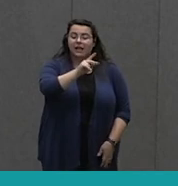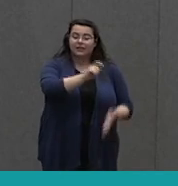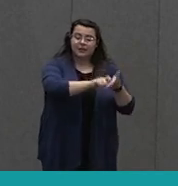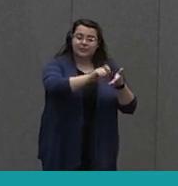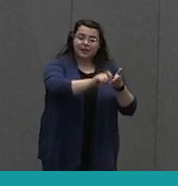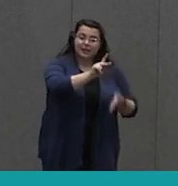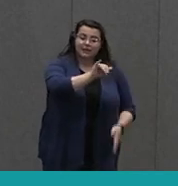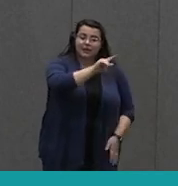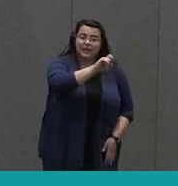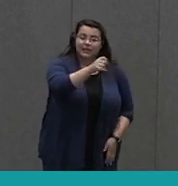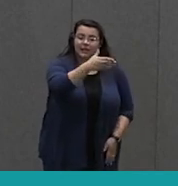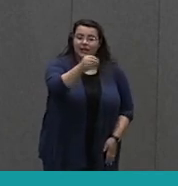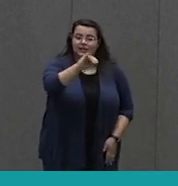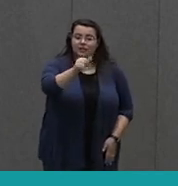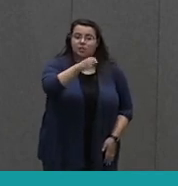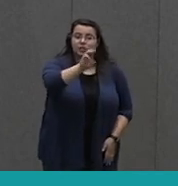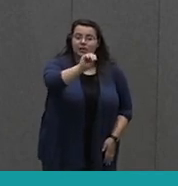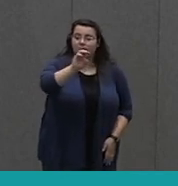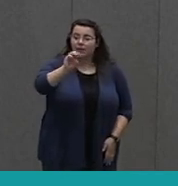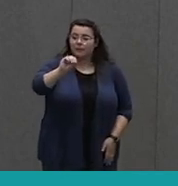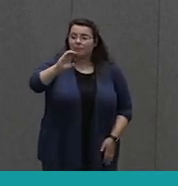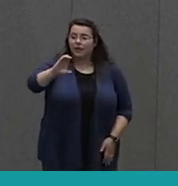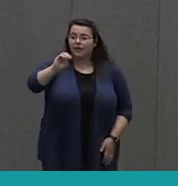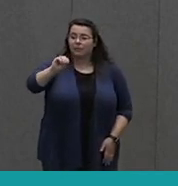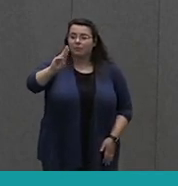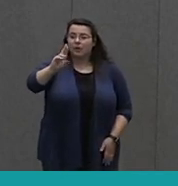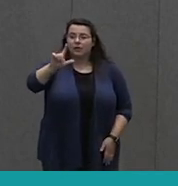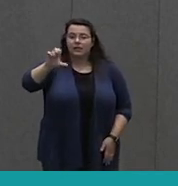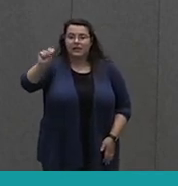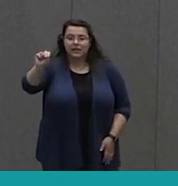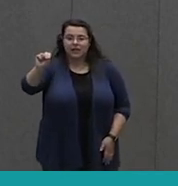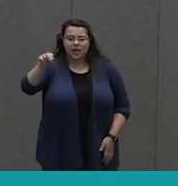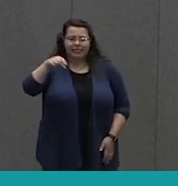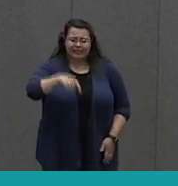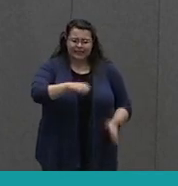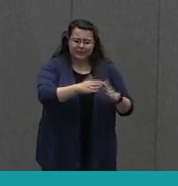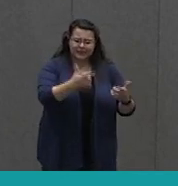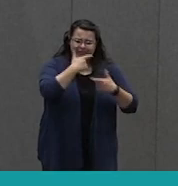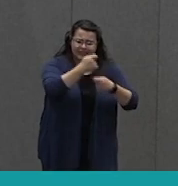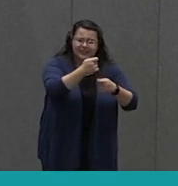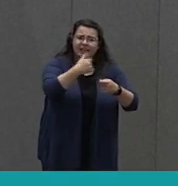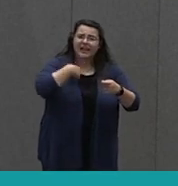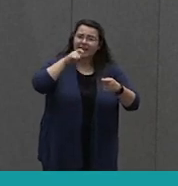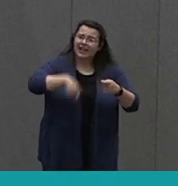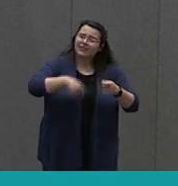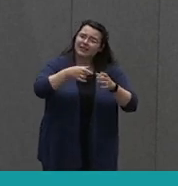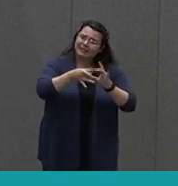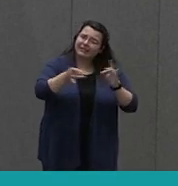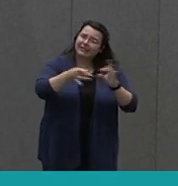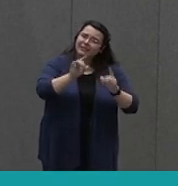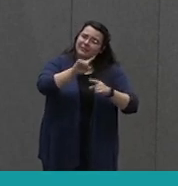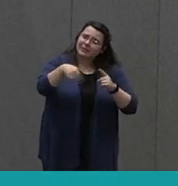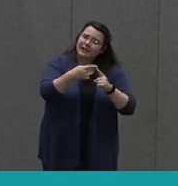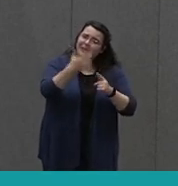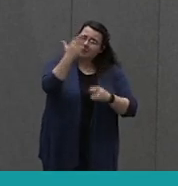your neighborhood, and then a little bit bigger than your neighborhood is your community. Community.